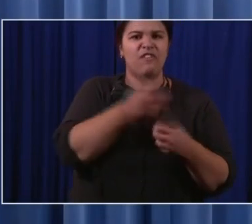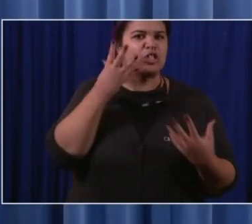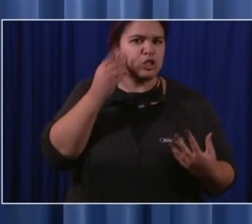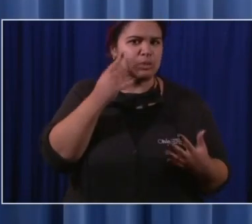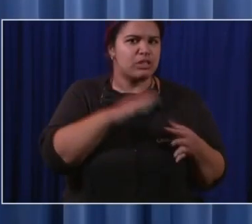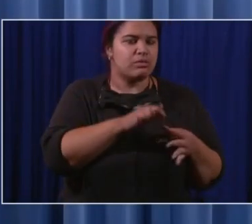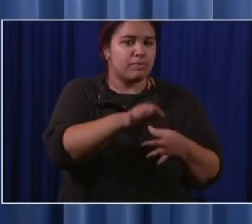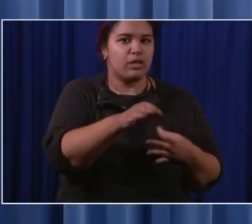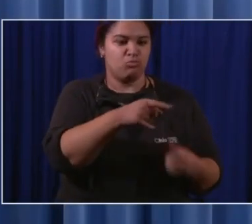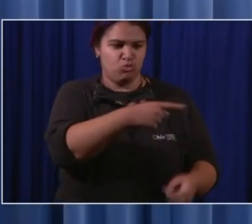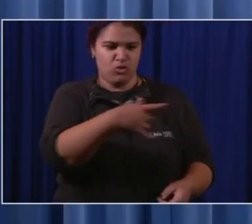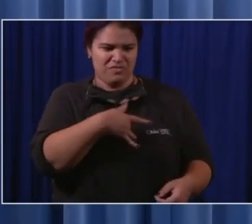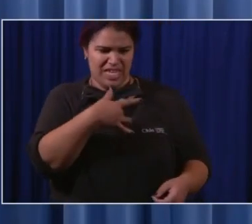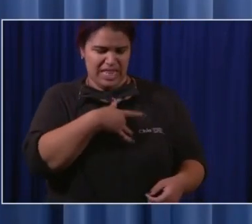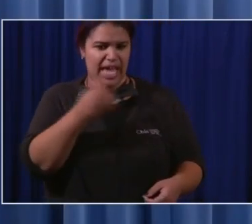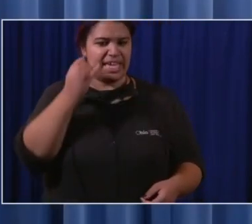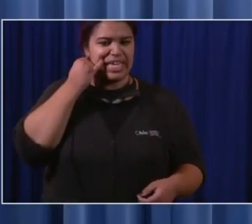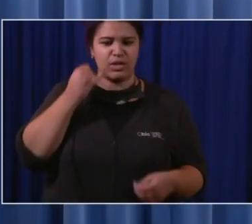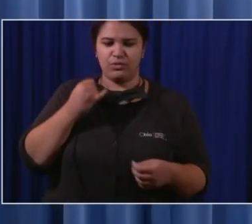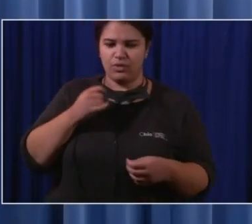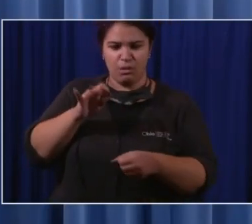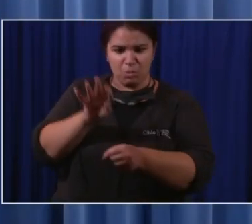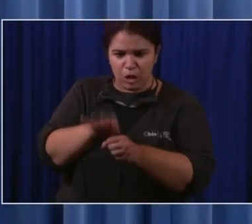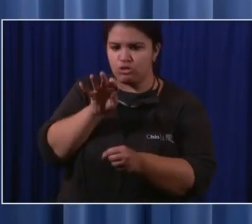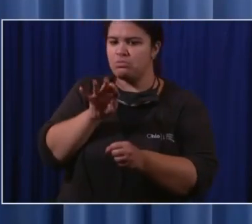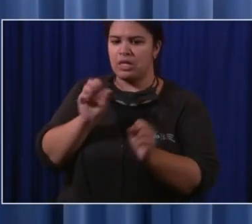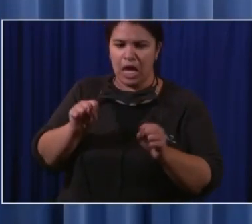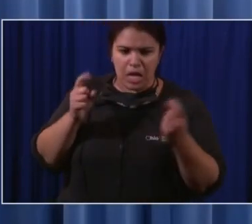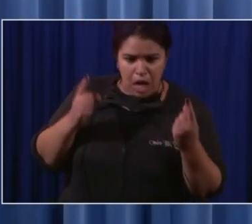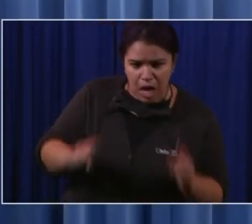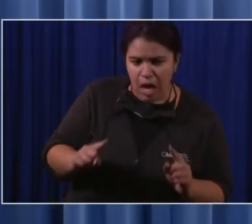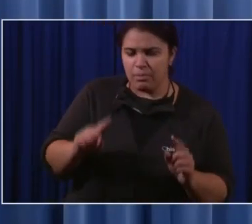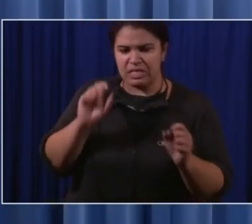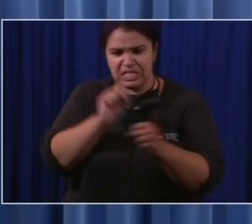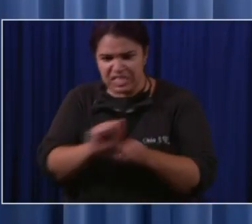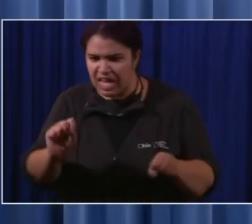time? Would you entertain the idea of delaying it in November?